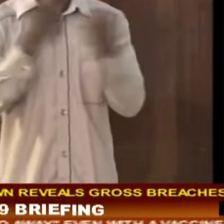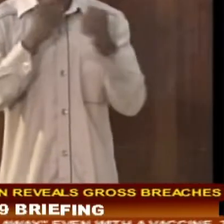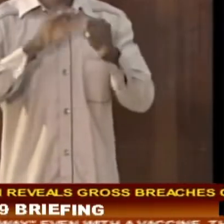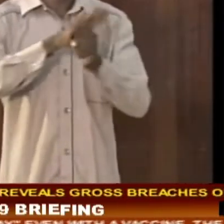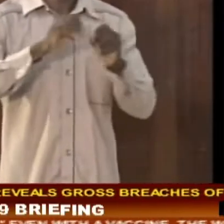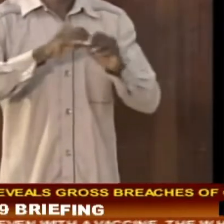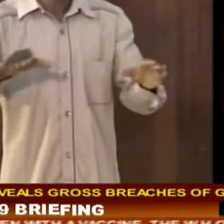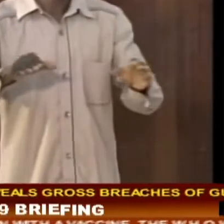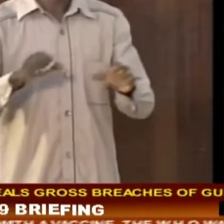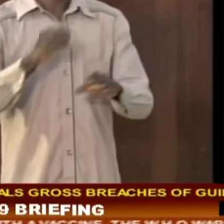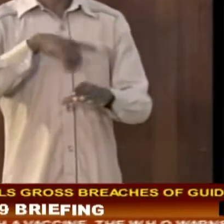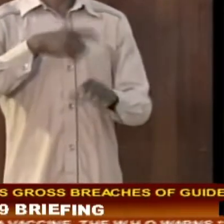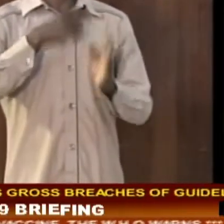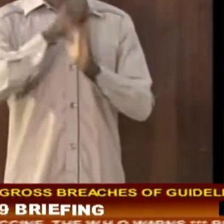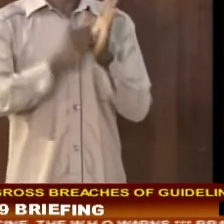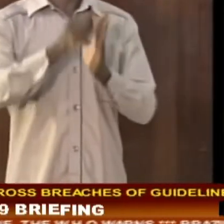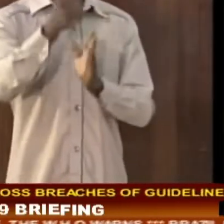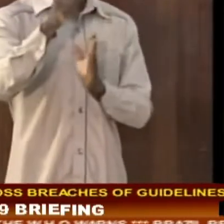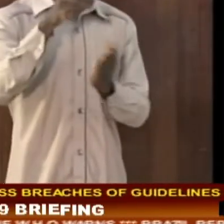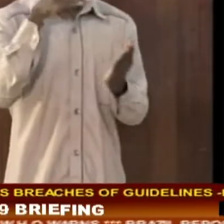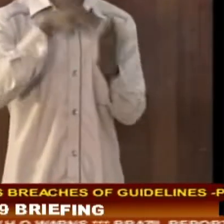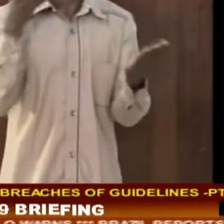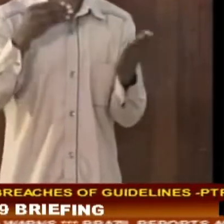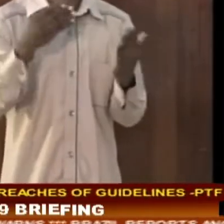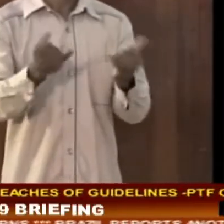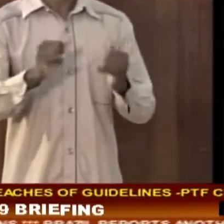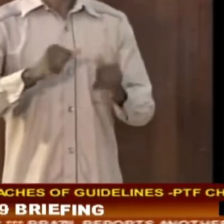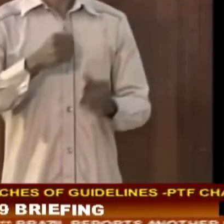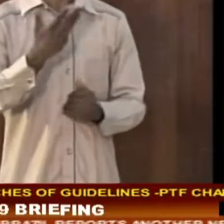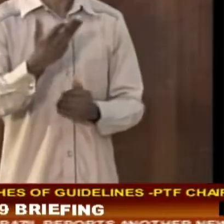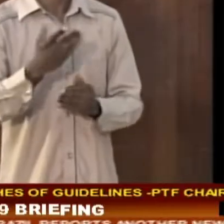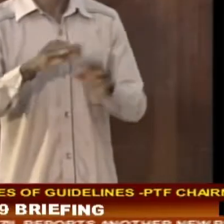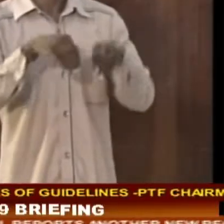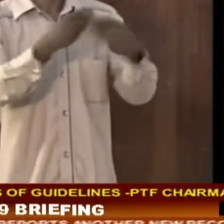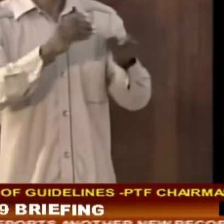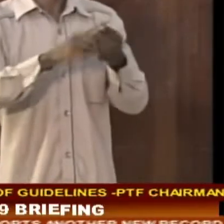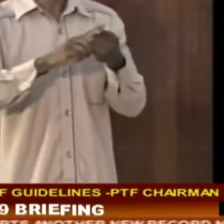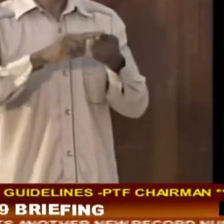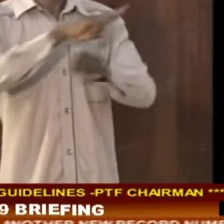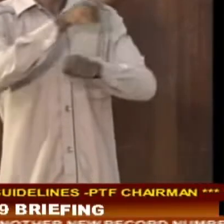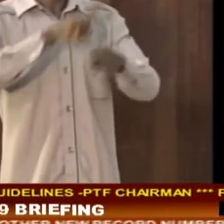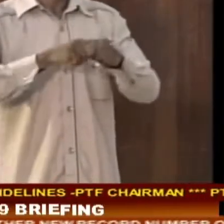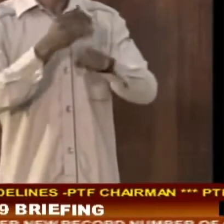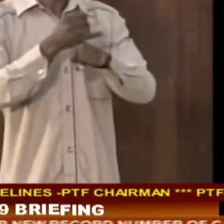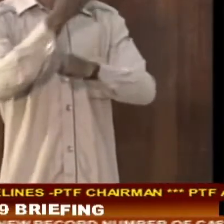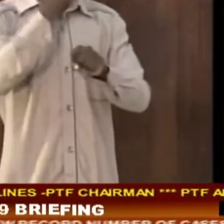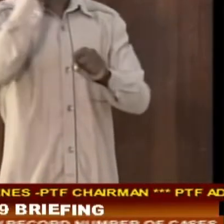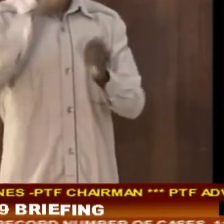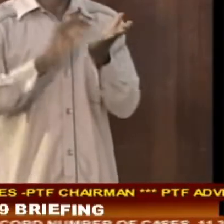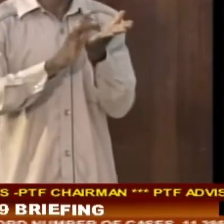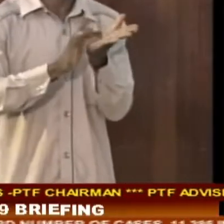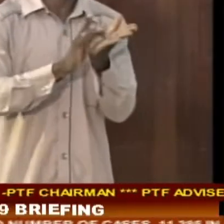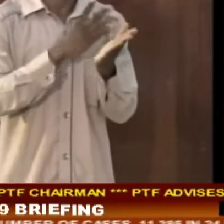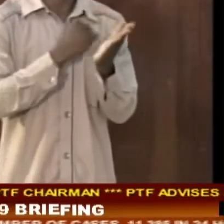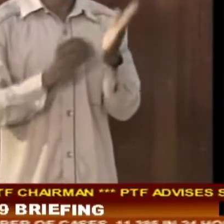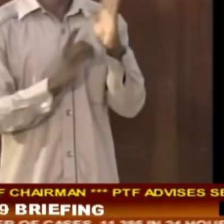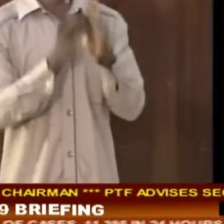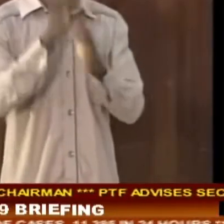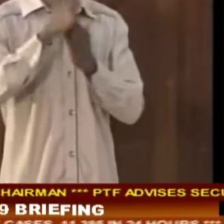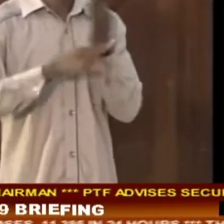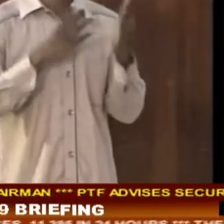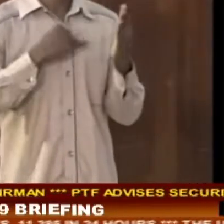about 10 billion n so I want to know how much has been given to the National Institute for pharmaceutical research and development and